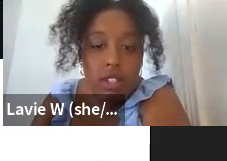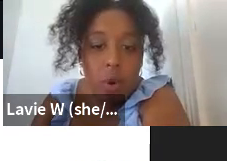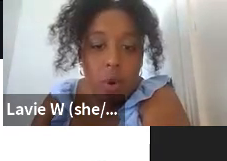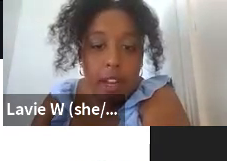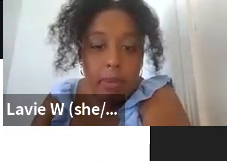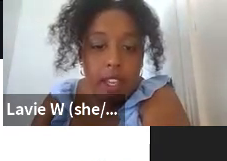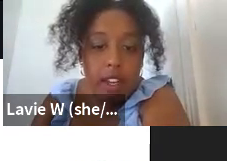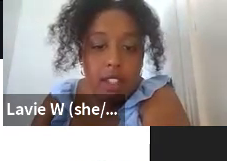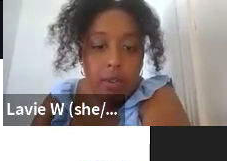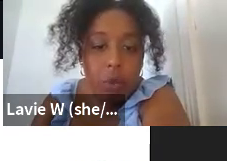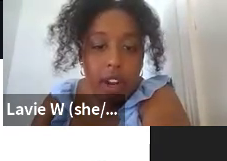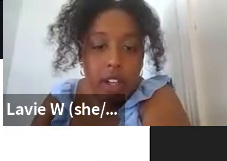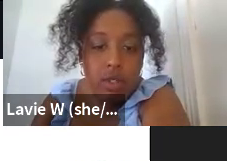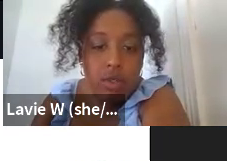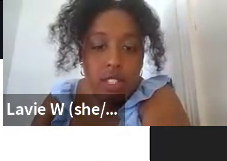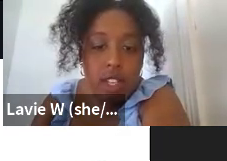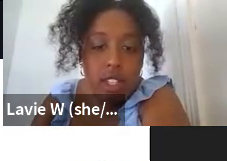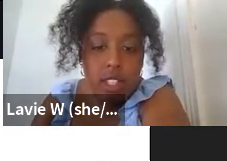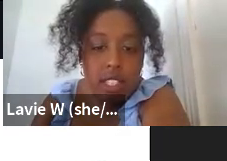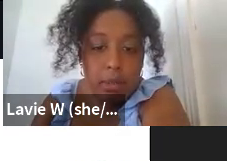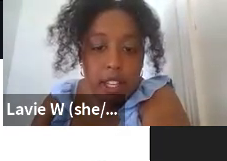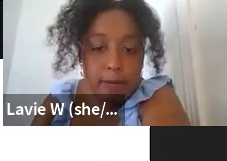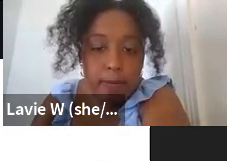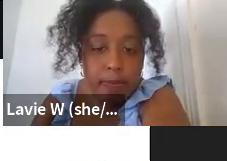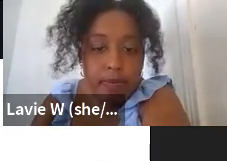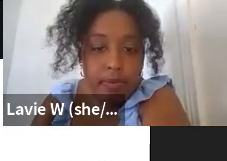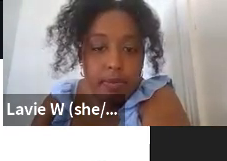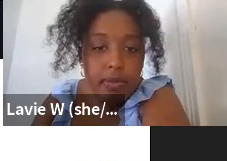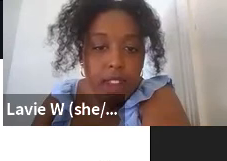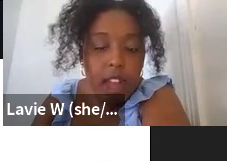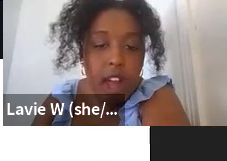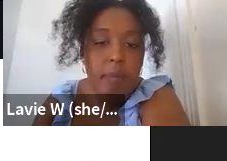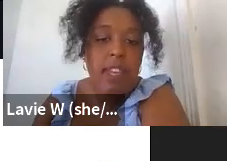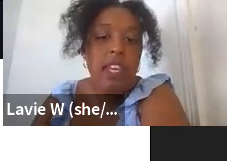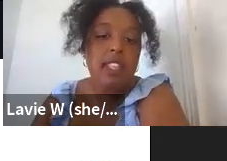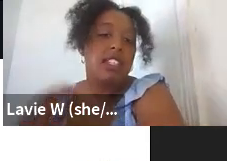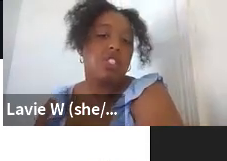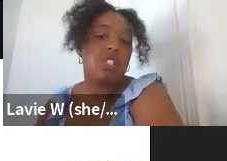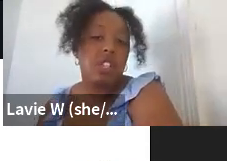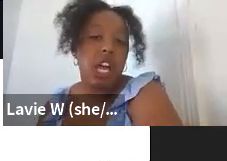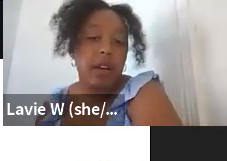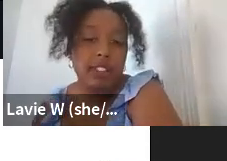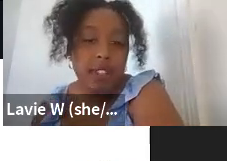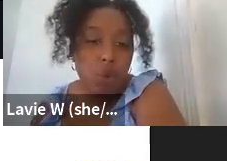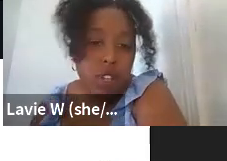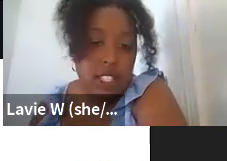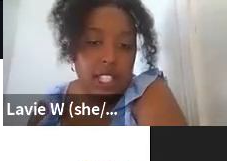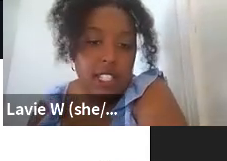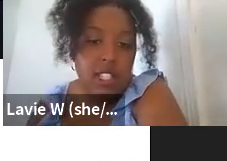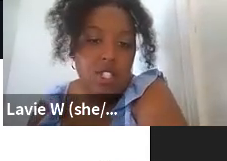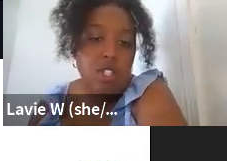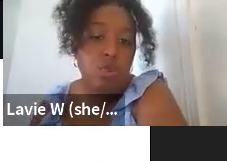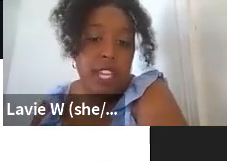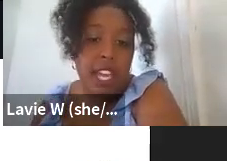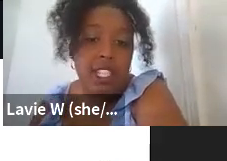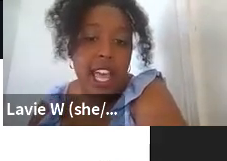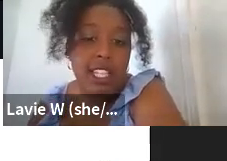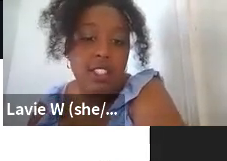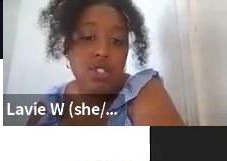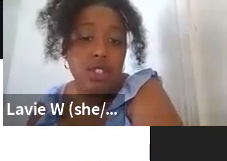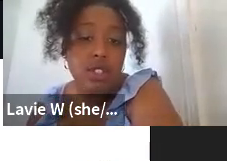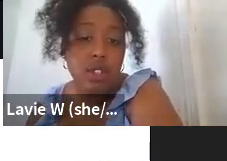I only know about it because of white artists who studied the discipline. The indigenous, Tiffany Warden says the indigenous hoop